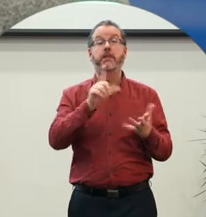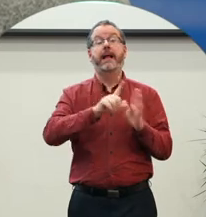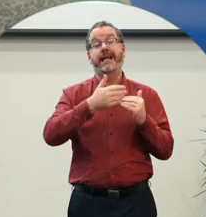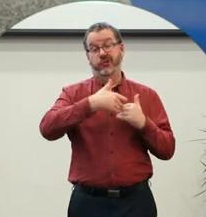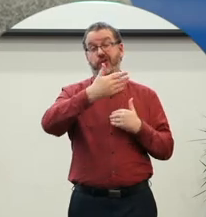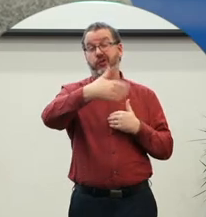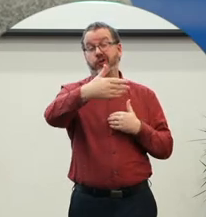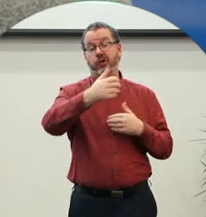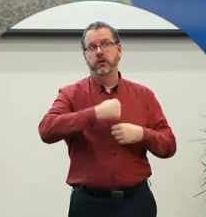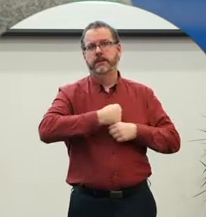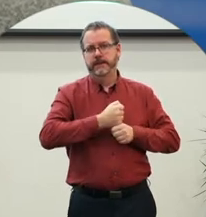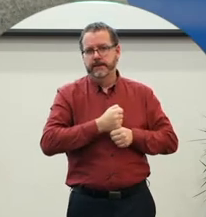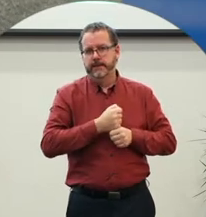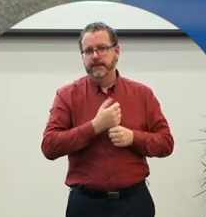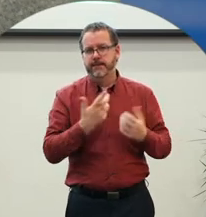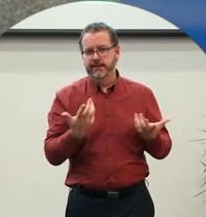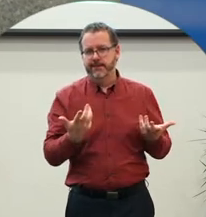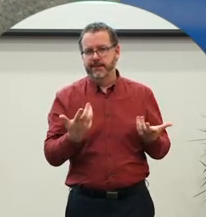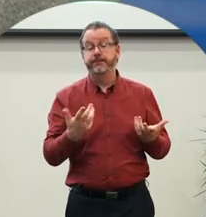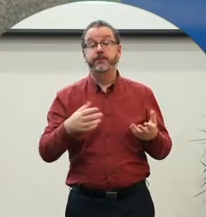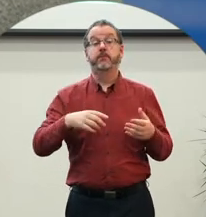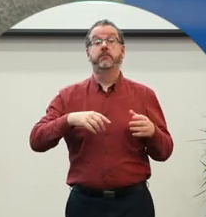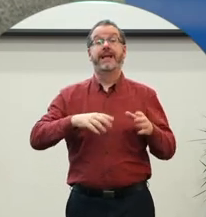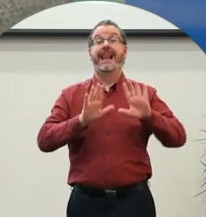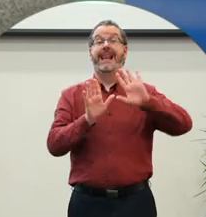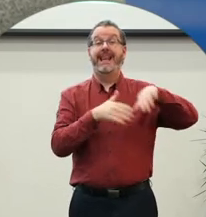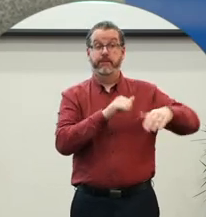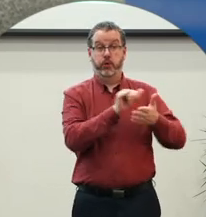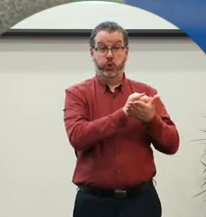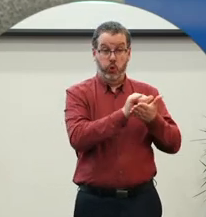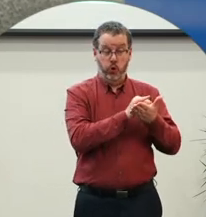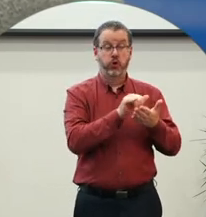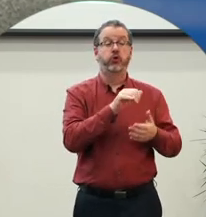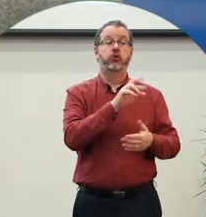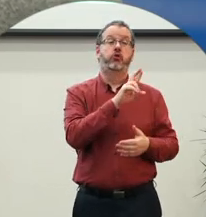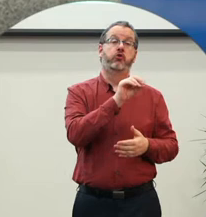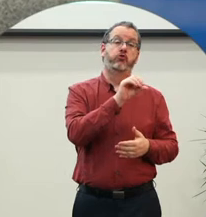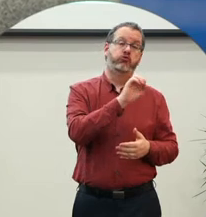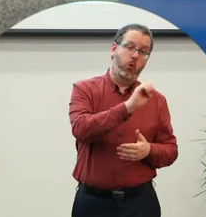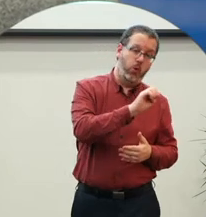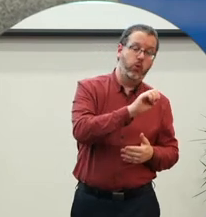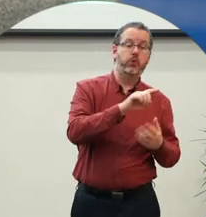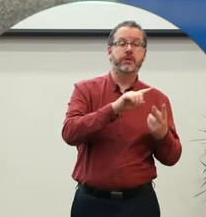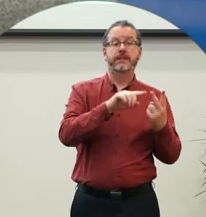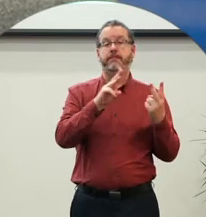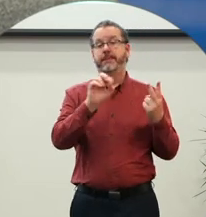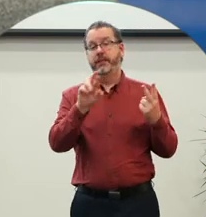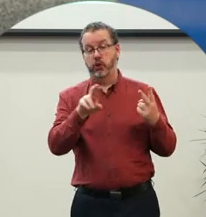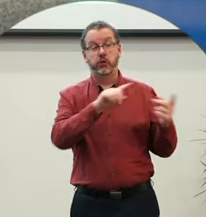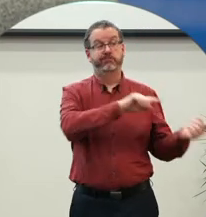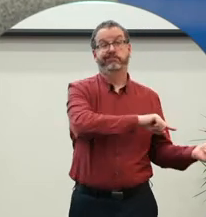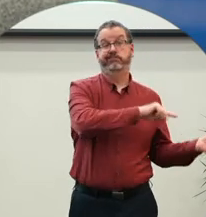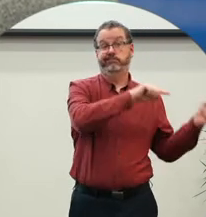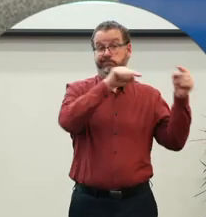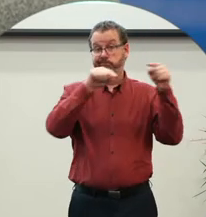because when they left New York, she and Peter came back to the Department of Overseas